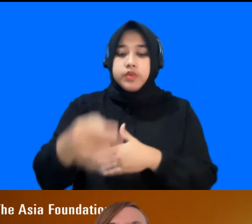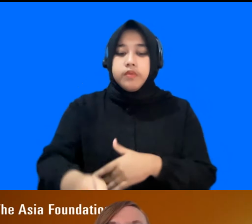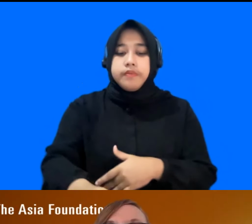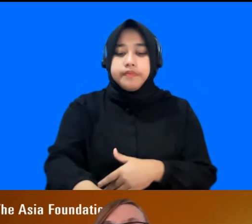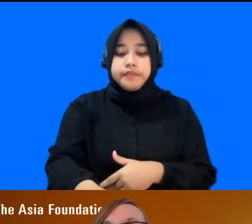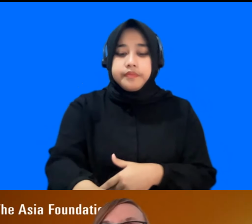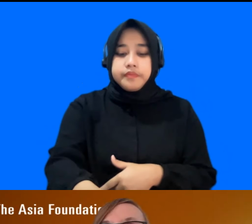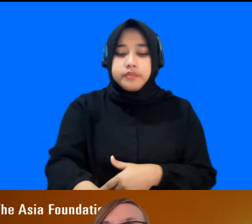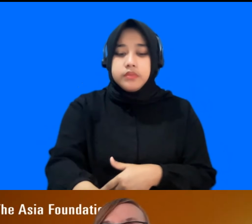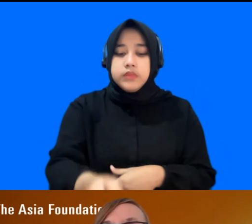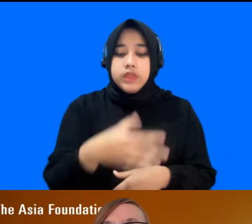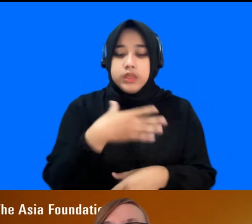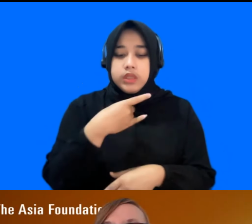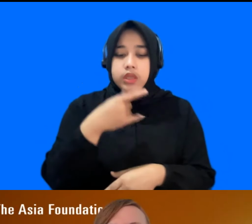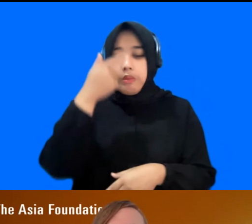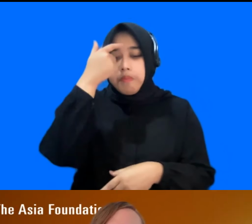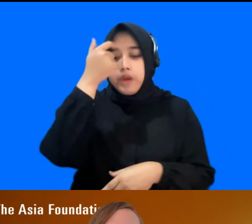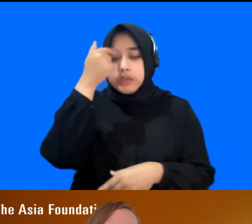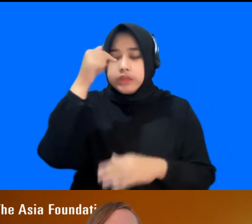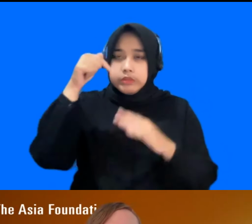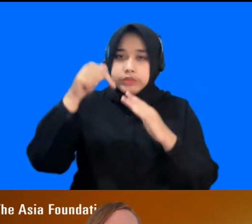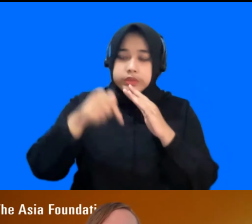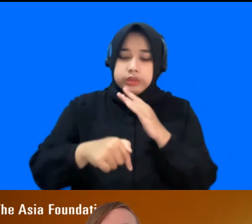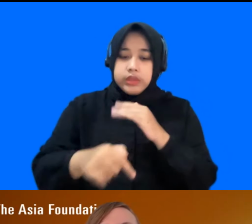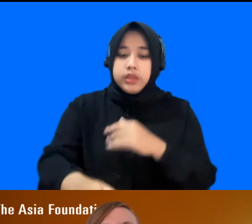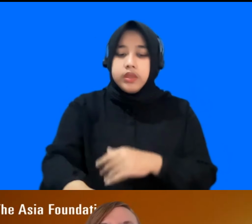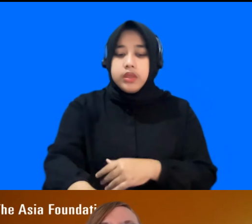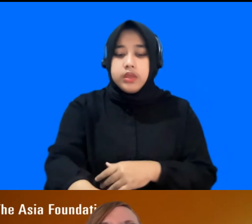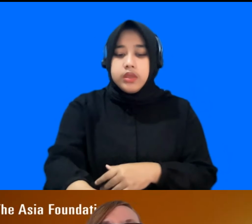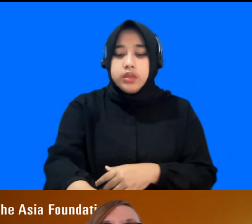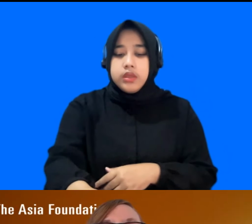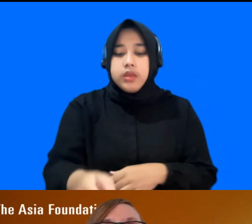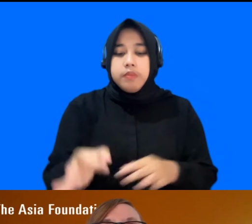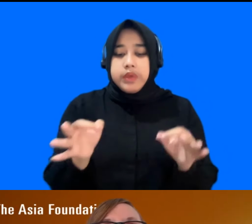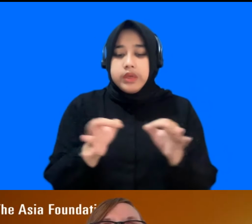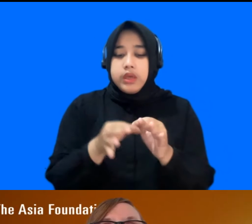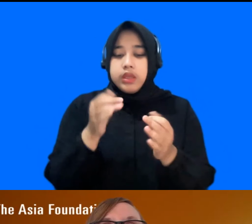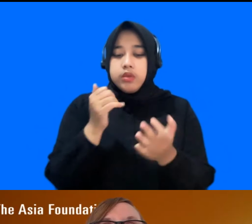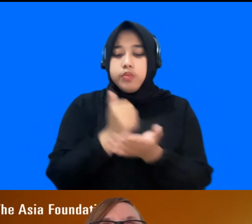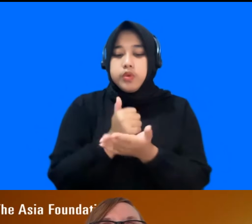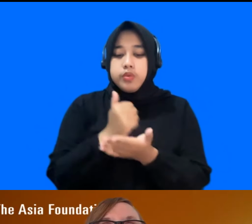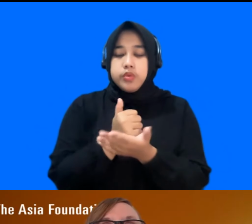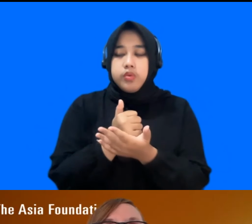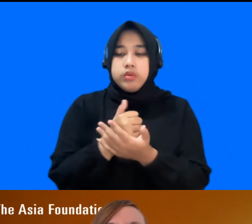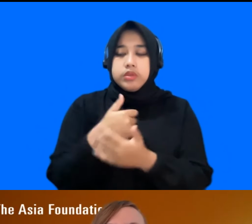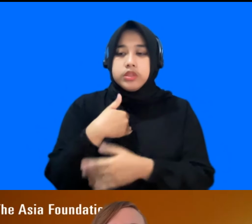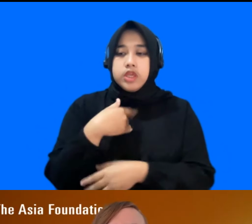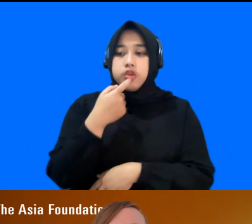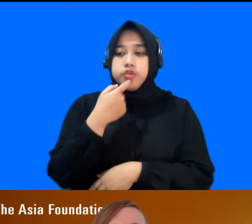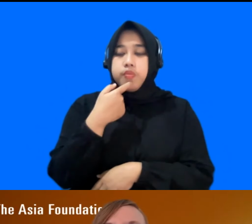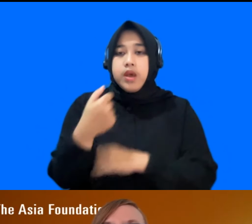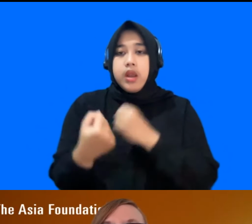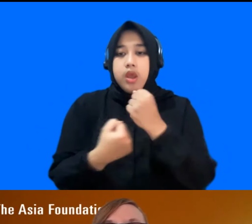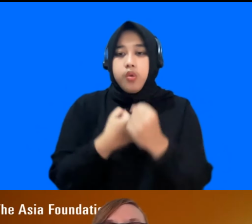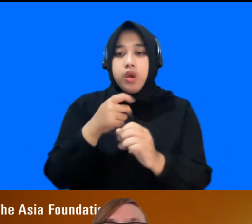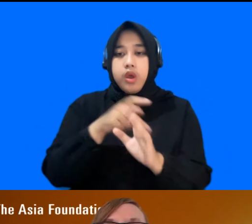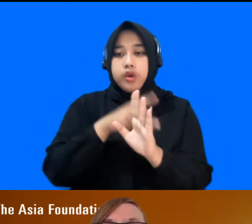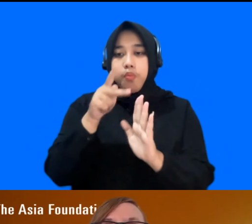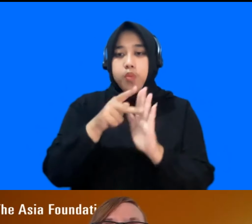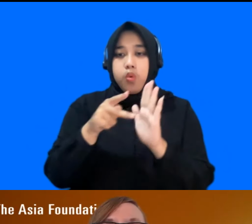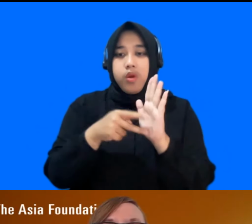of approaches are what we try to embody in the projects that we do. And of course, in our trainings,